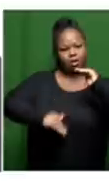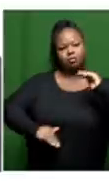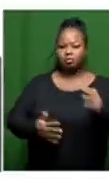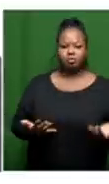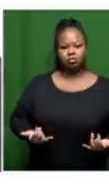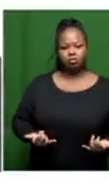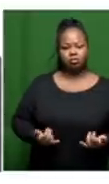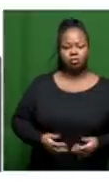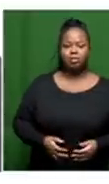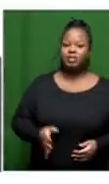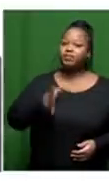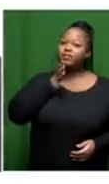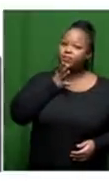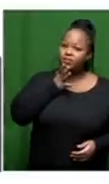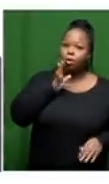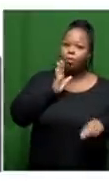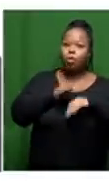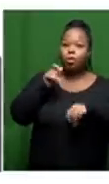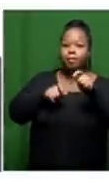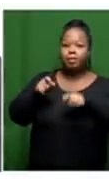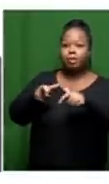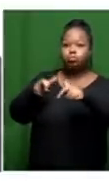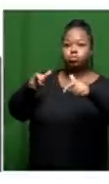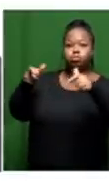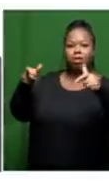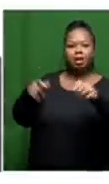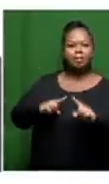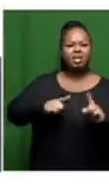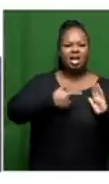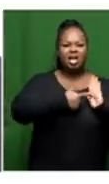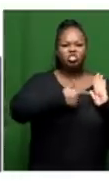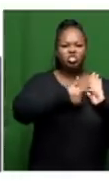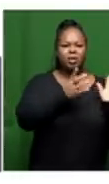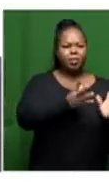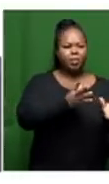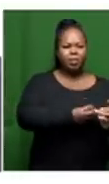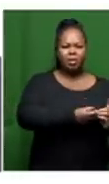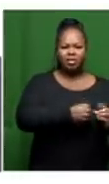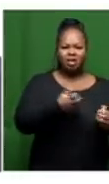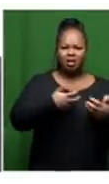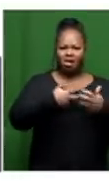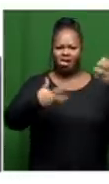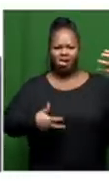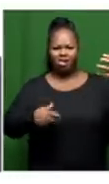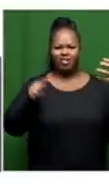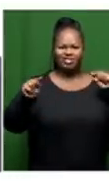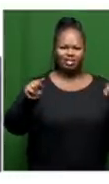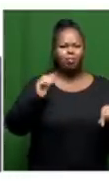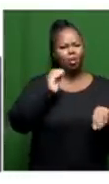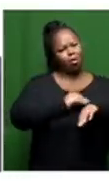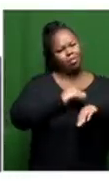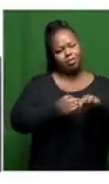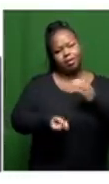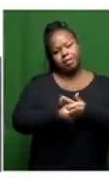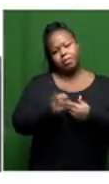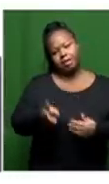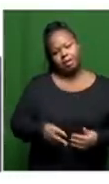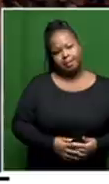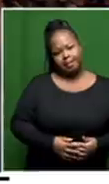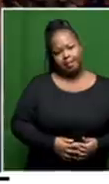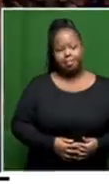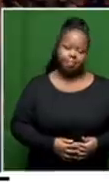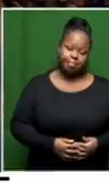your population is growing and we're not growing the number of artisans and technicians, you are definitely going to have a lot of problems.